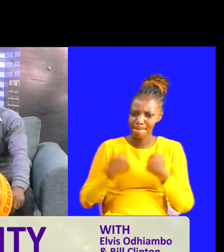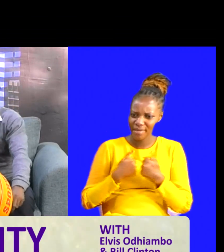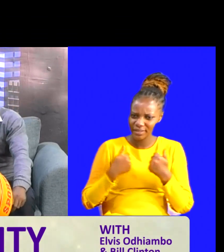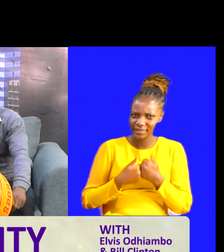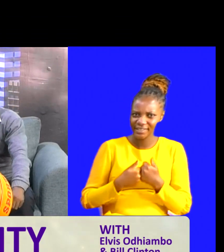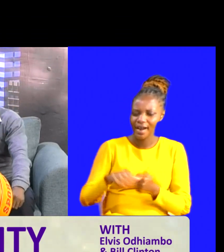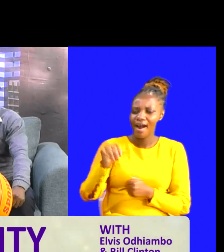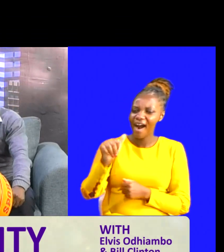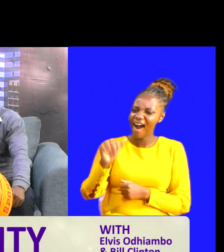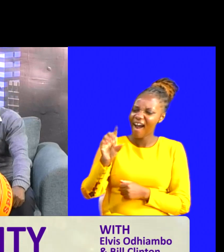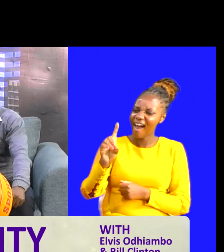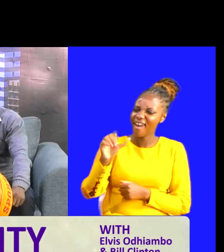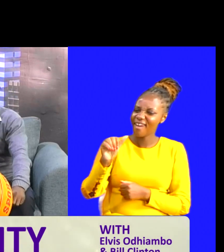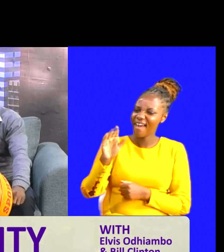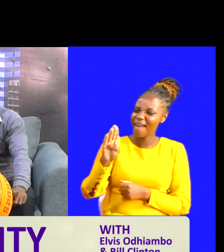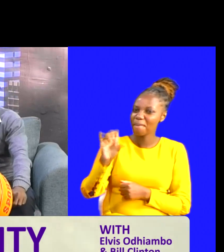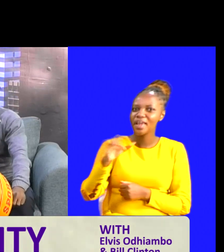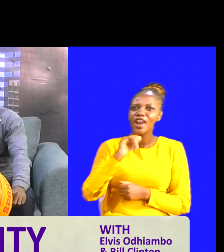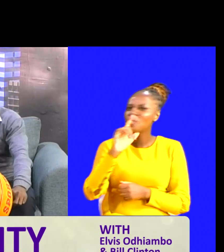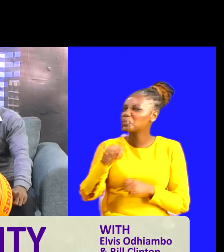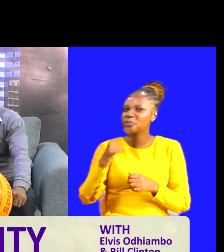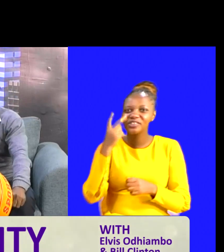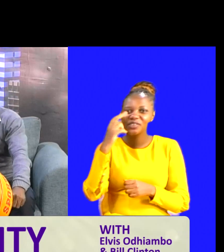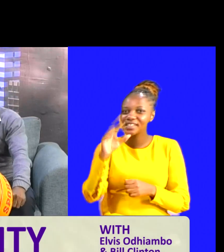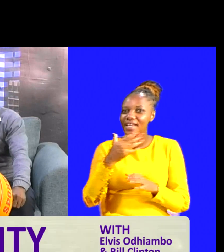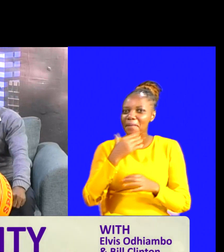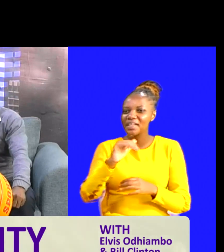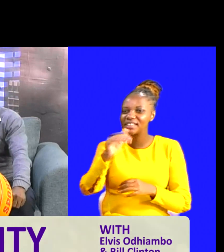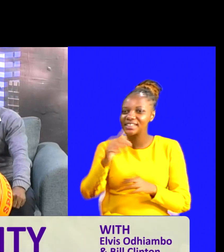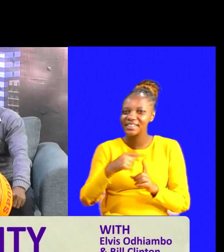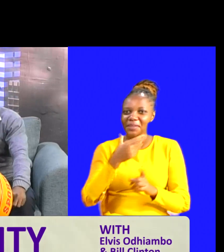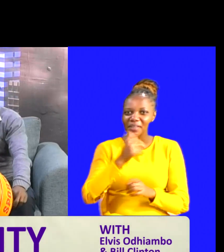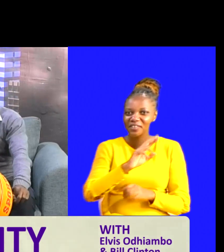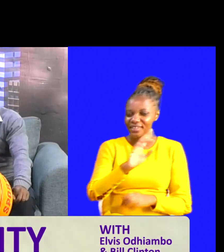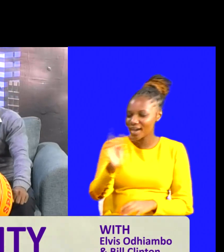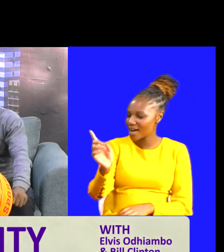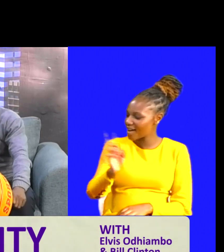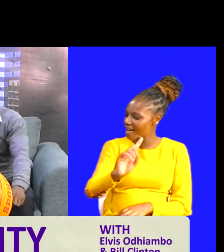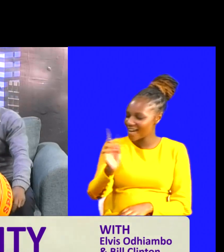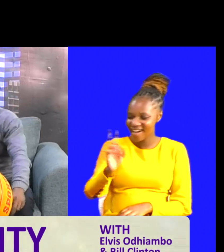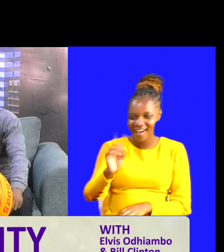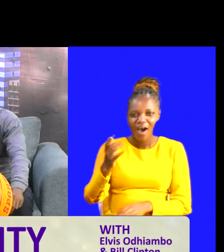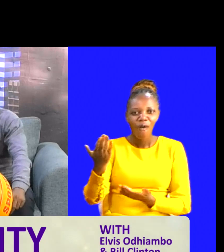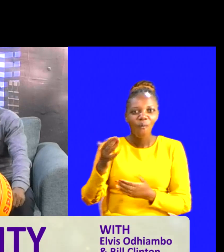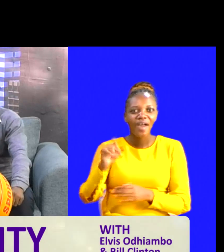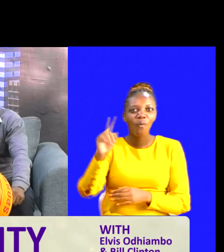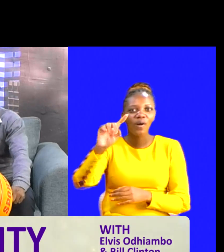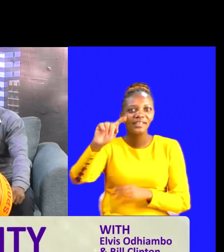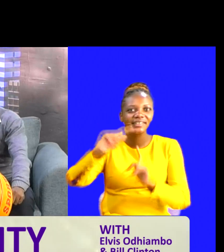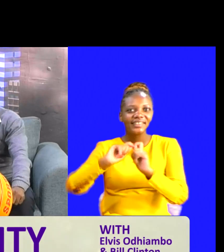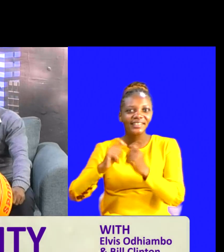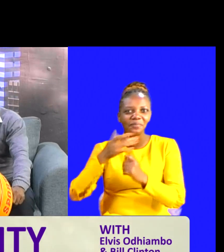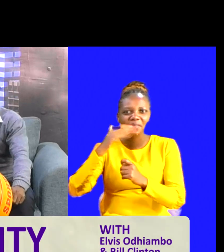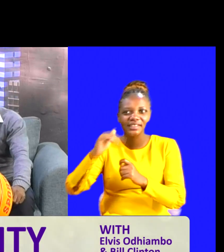now defines a derby. Not like what we're seeing in Manchester City and Manchester United, where one team, that is Manchester City, is far much